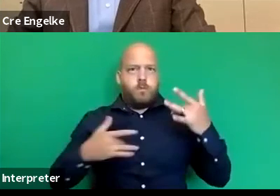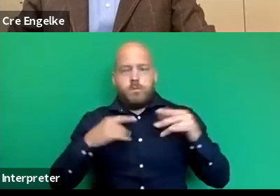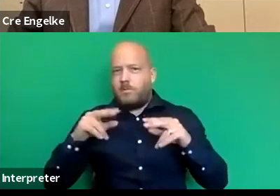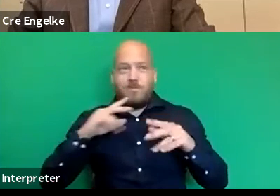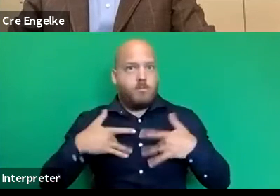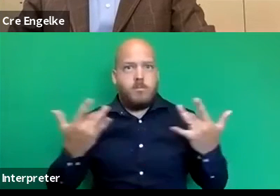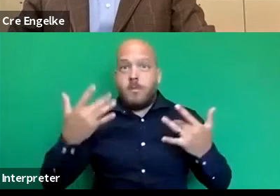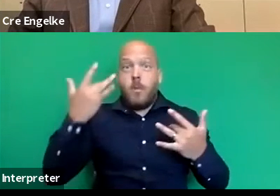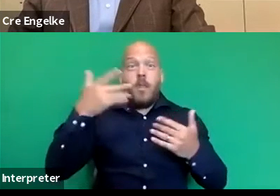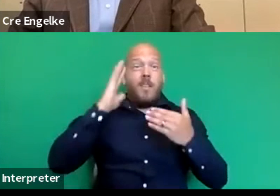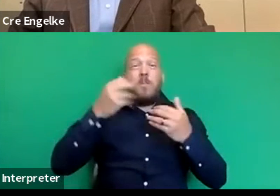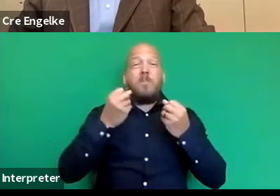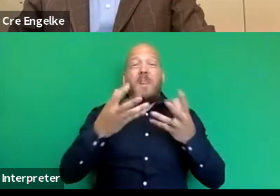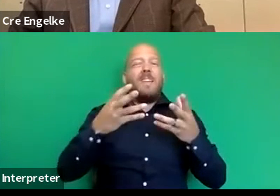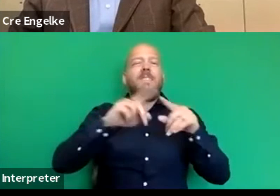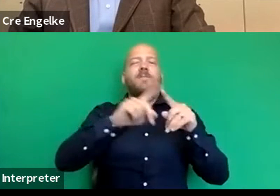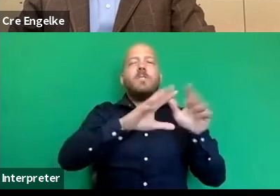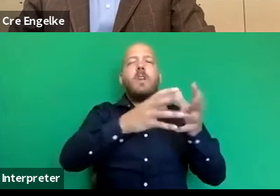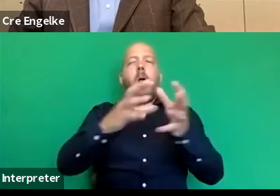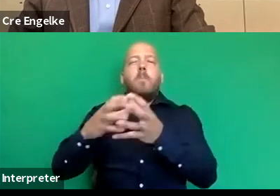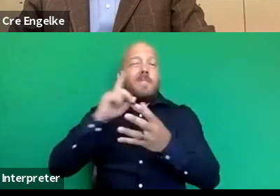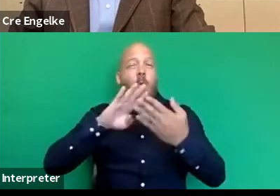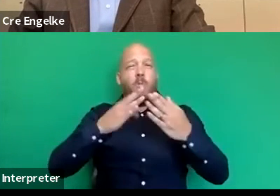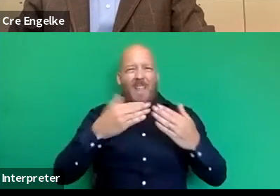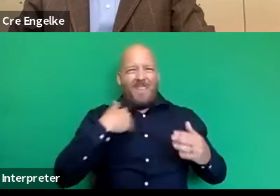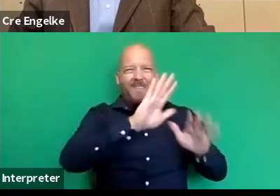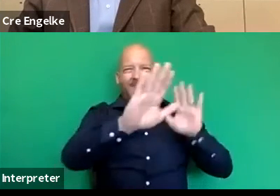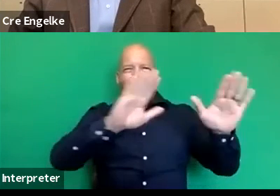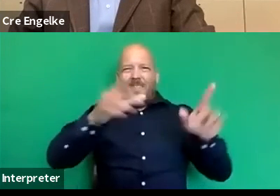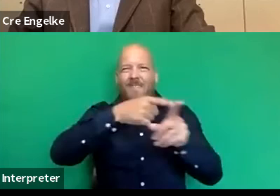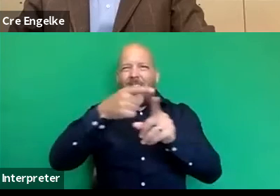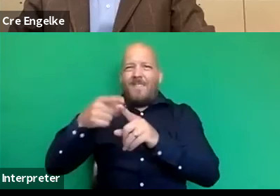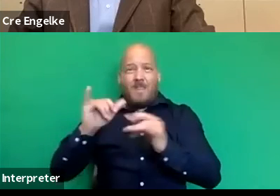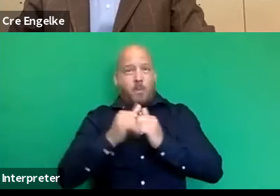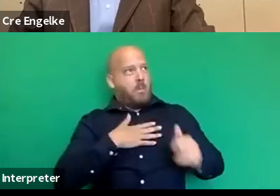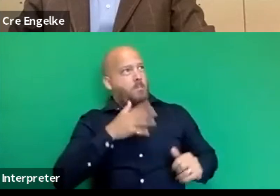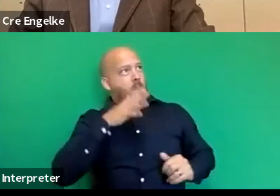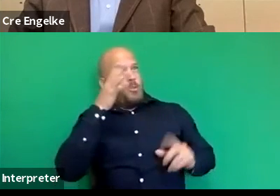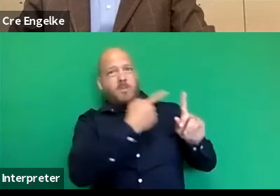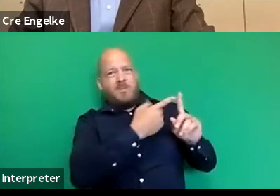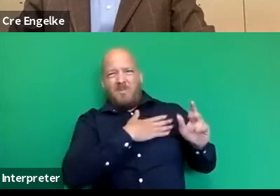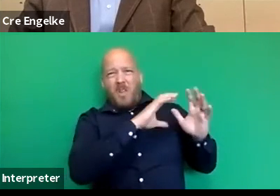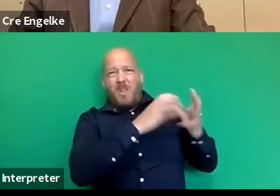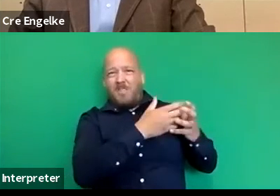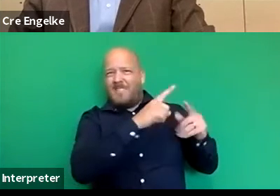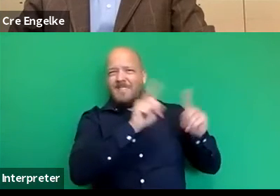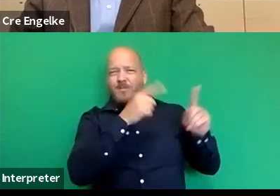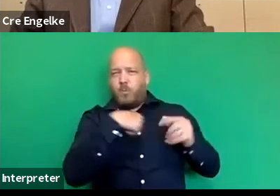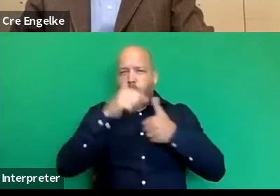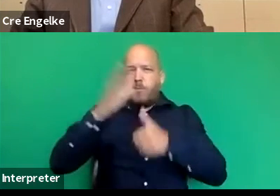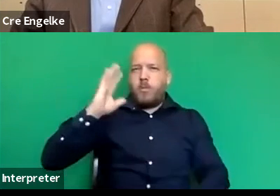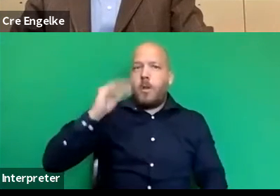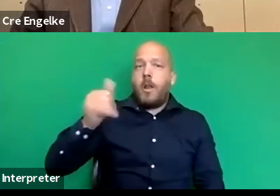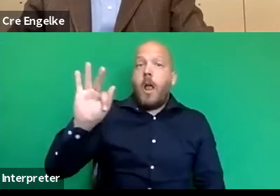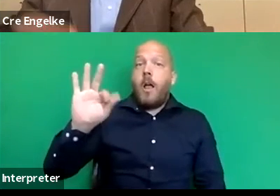were in 1992 with me answering the phone. I still remember, Dwight's residence, Christina, how can I help you? And that was just, you know,